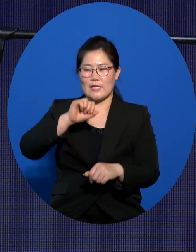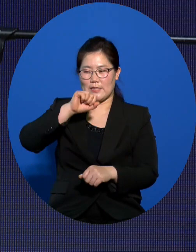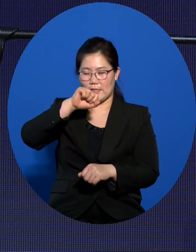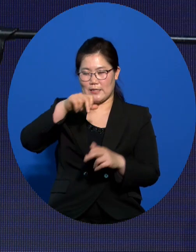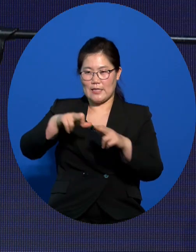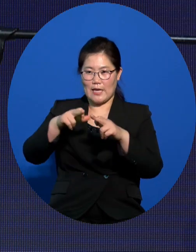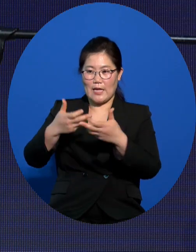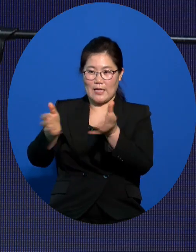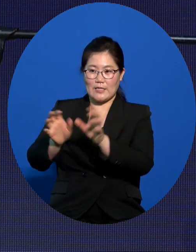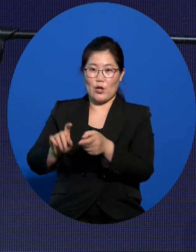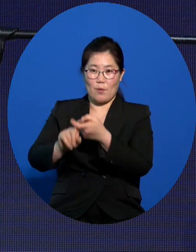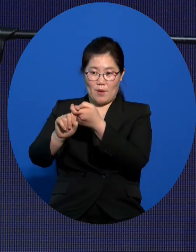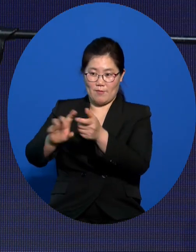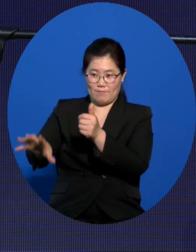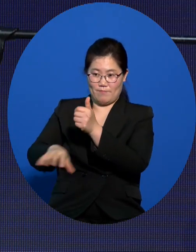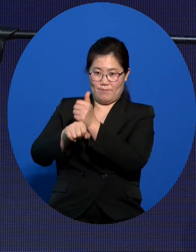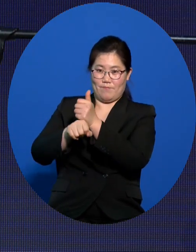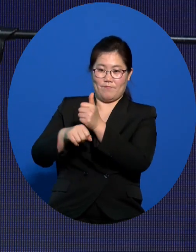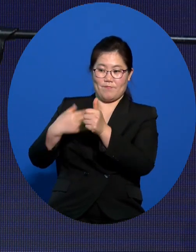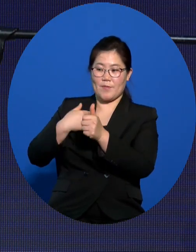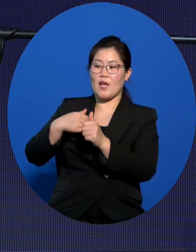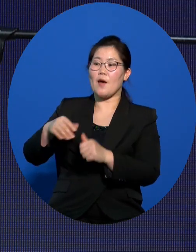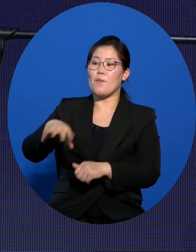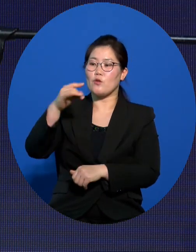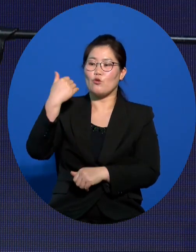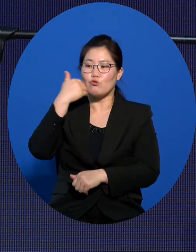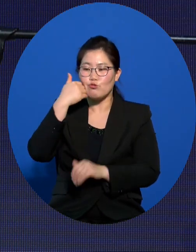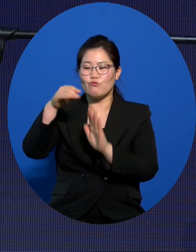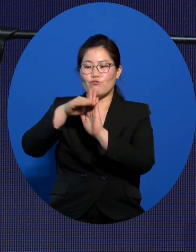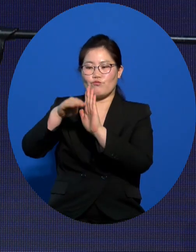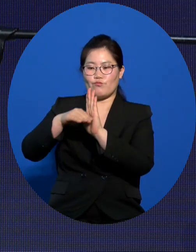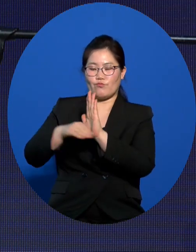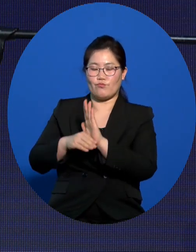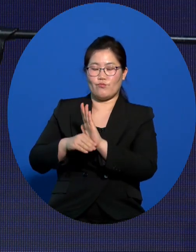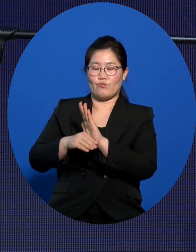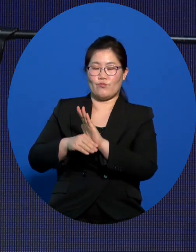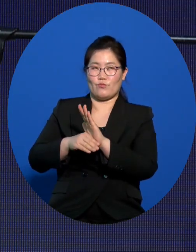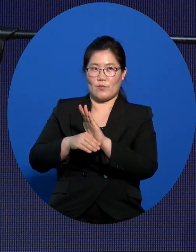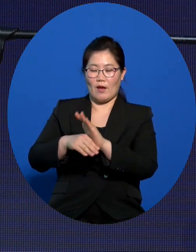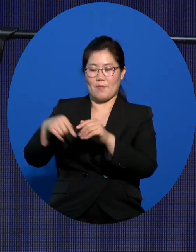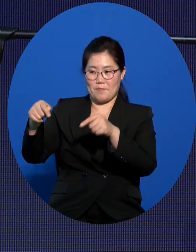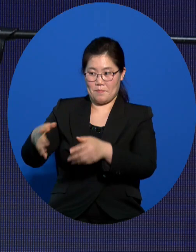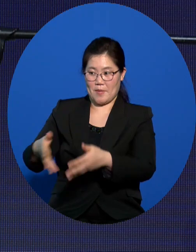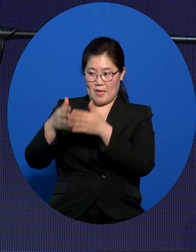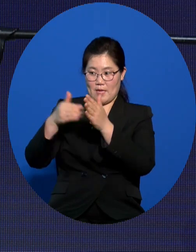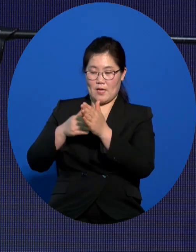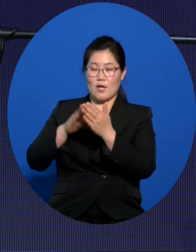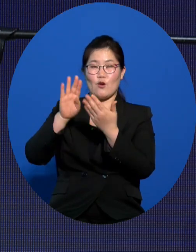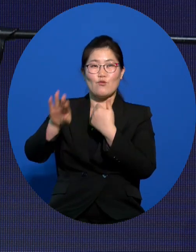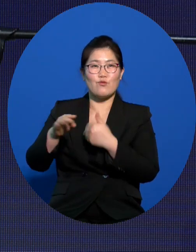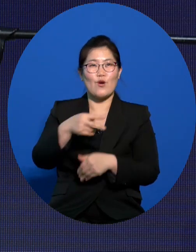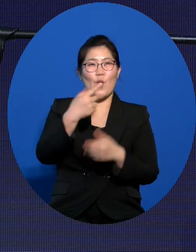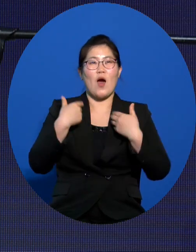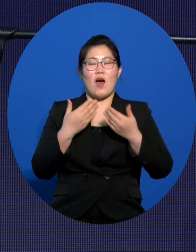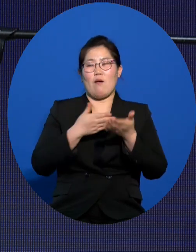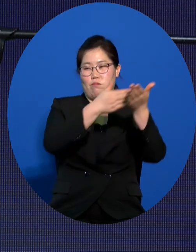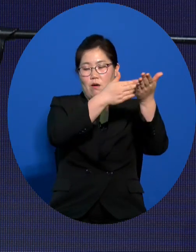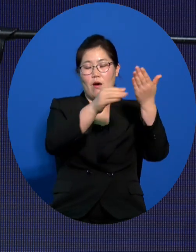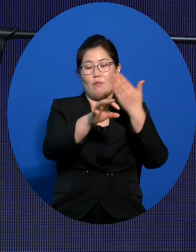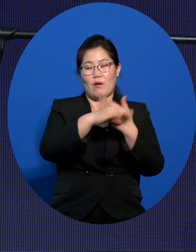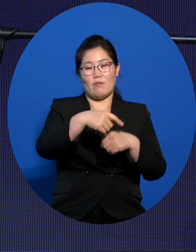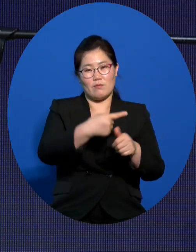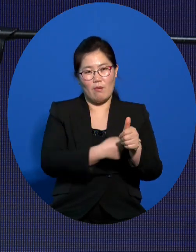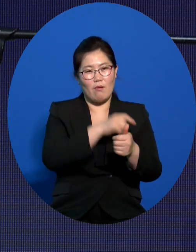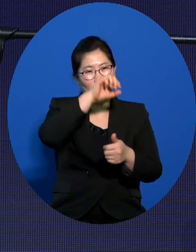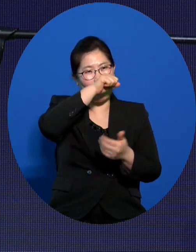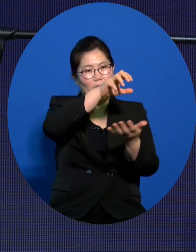and it's a very complicated structure. So if we coordinate our views, if we coordinate our priorities,